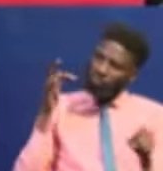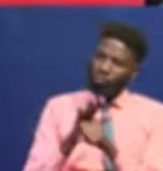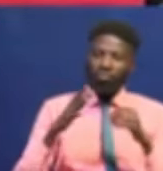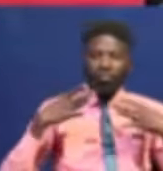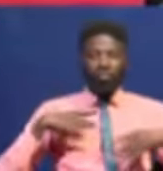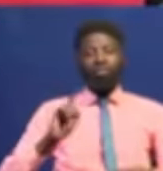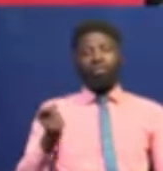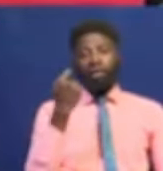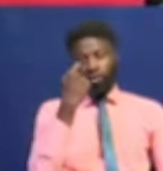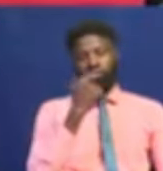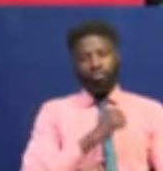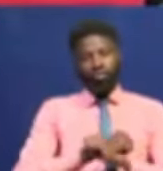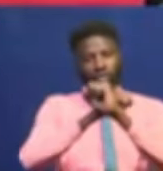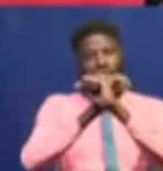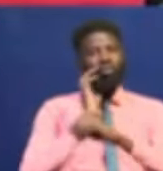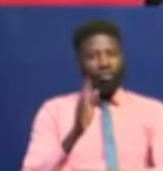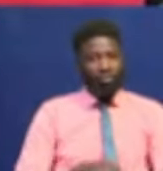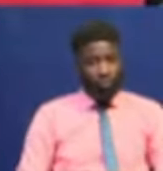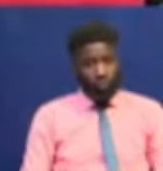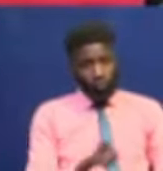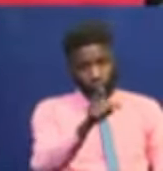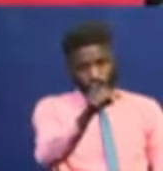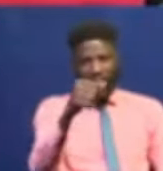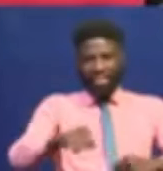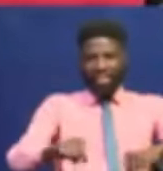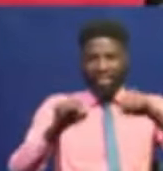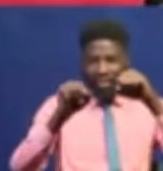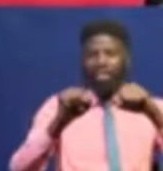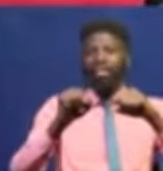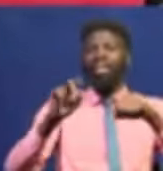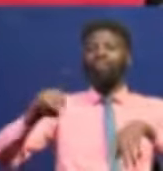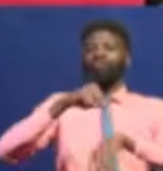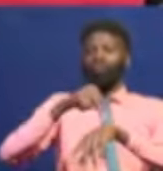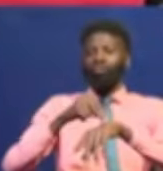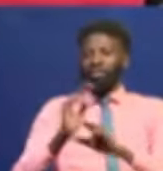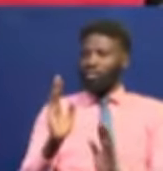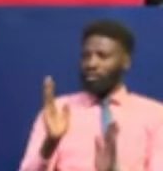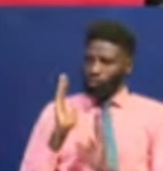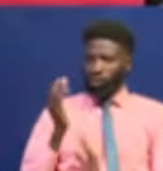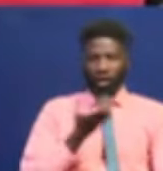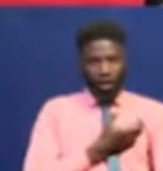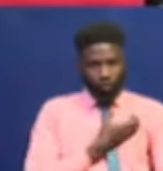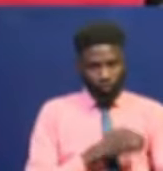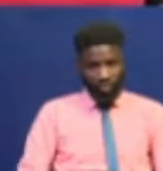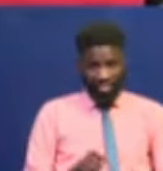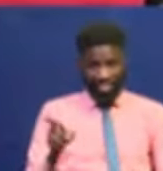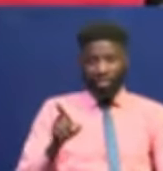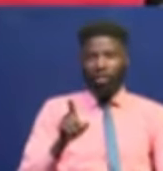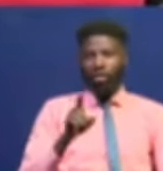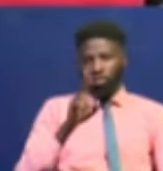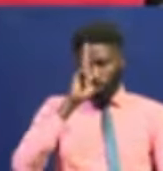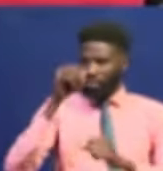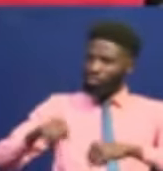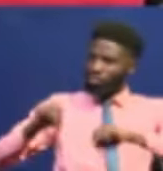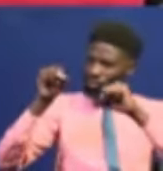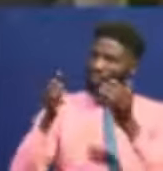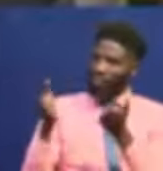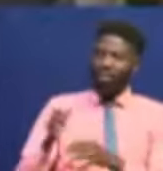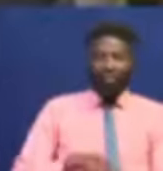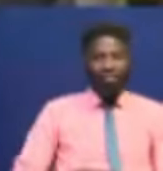Kenya. You chair the National Security Council, which brings in the Head of the Police, the Head